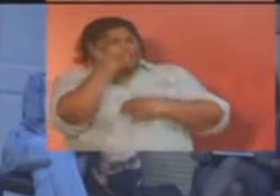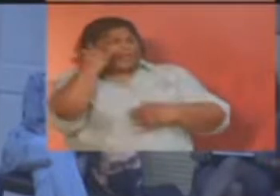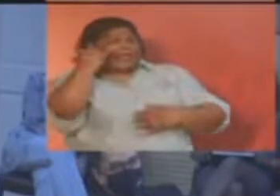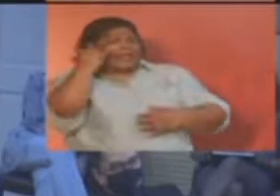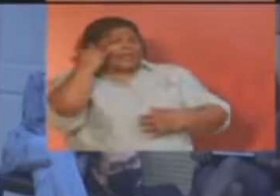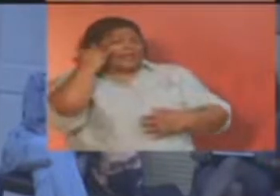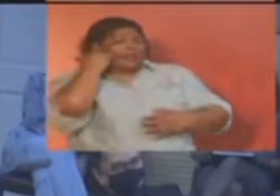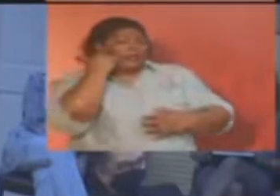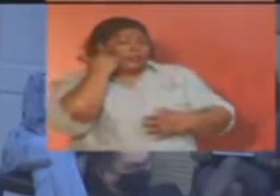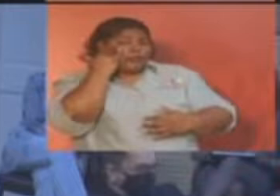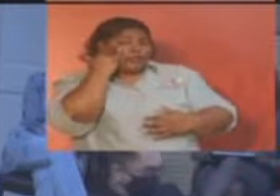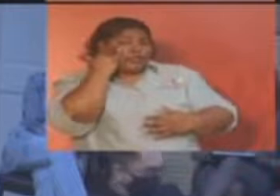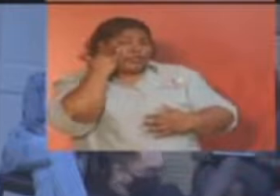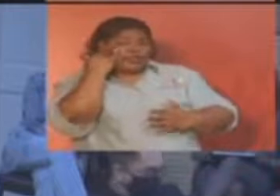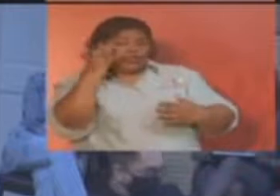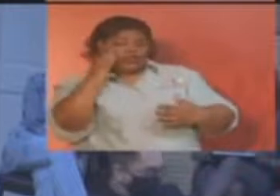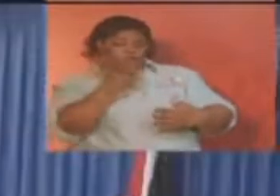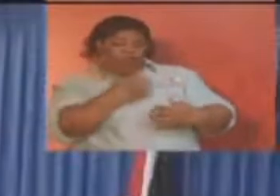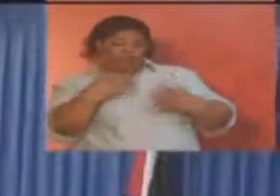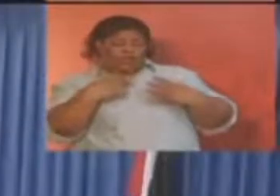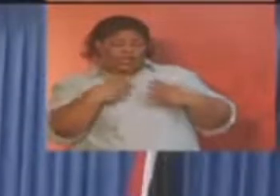more strained than it is now?